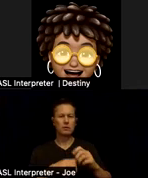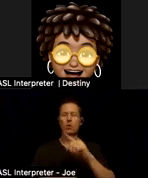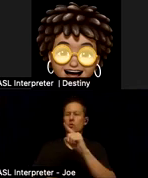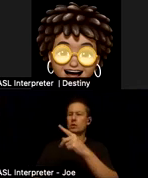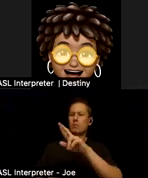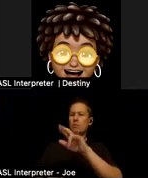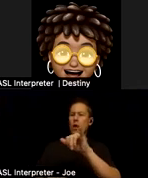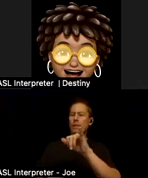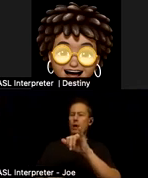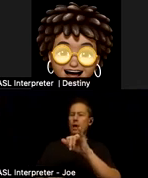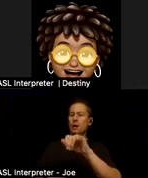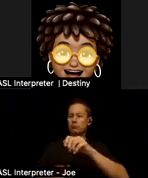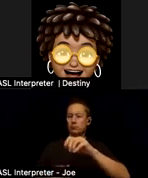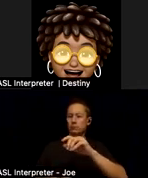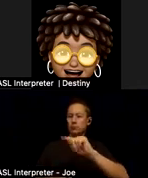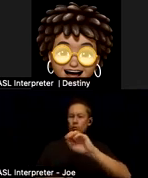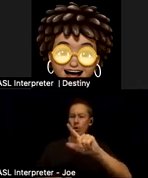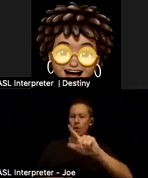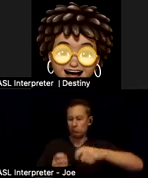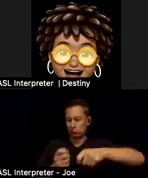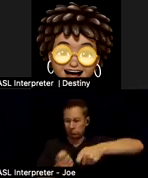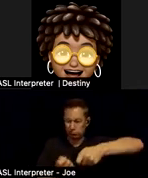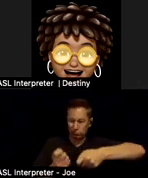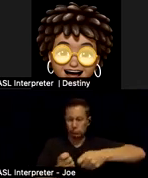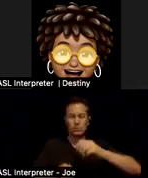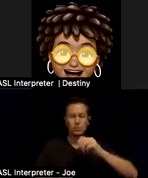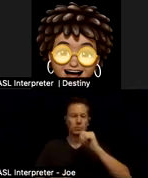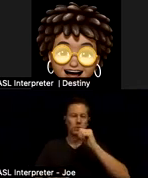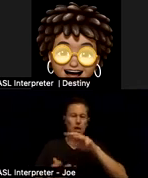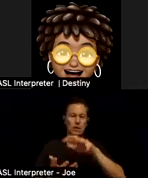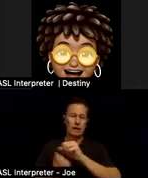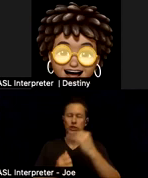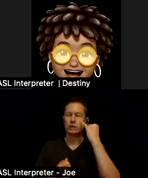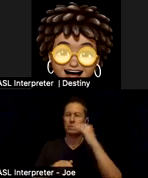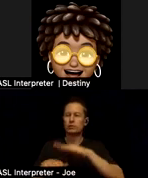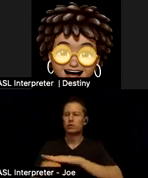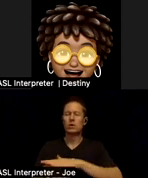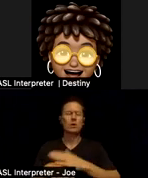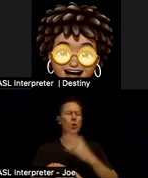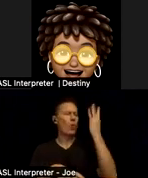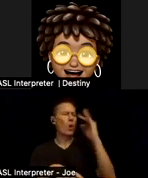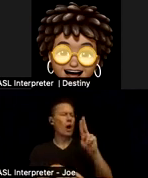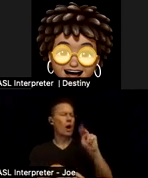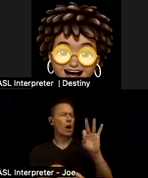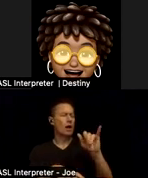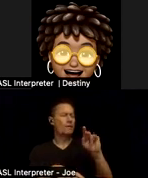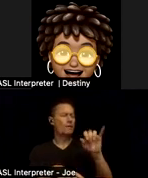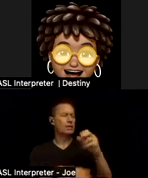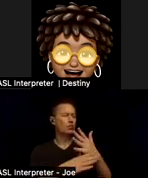small crowbar to get that off, but it shouldn't damage it if you do it slowly. Could you say again why the unfinished wood is an